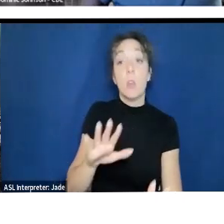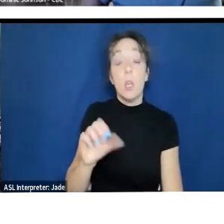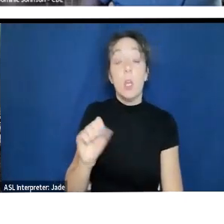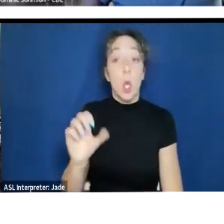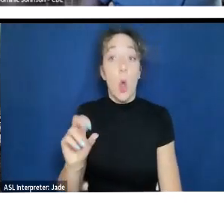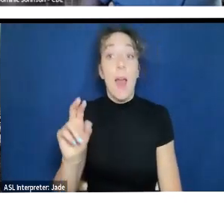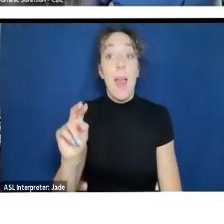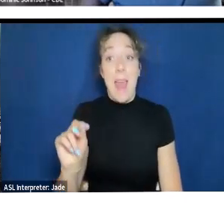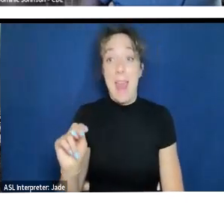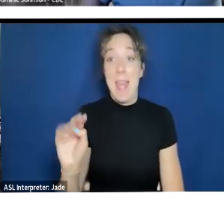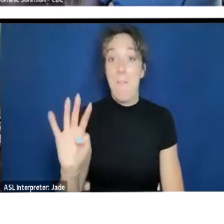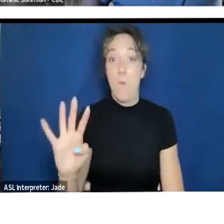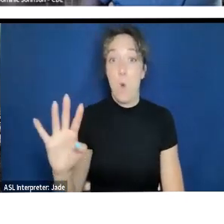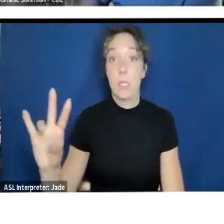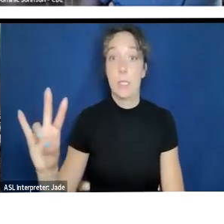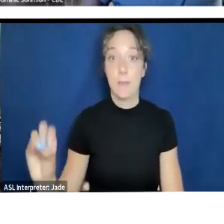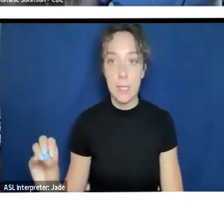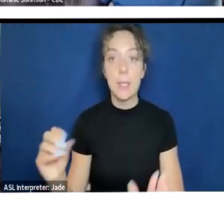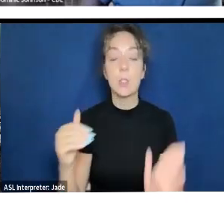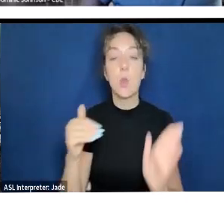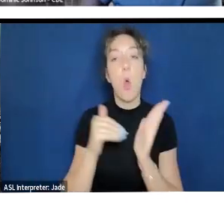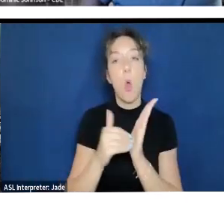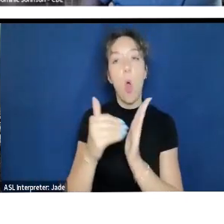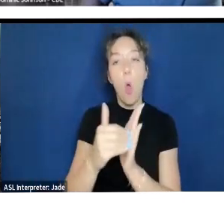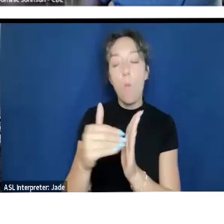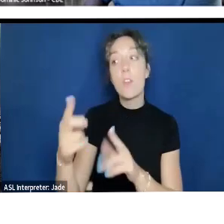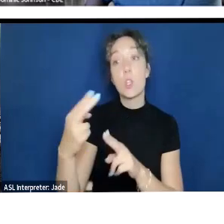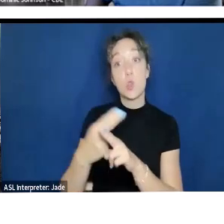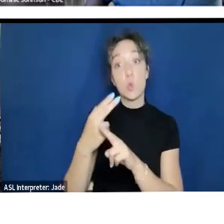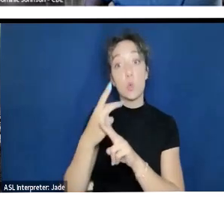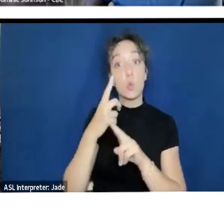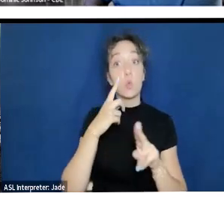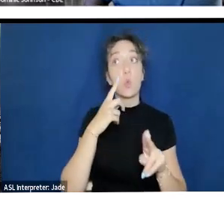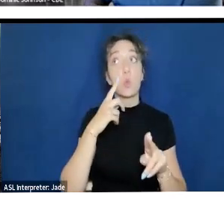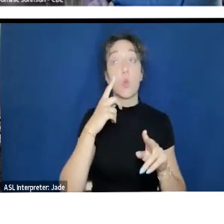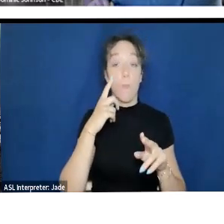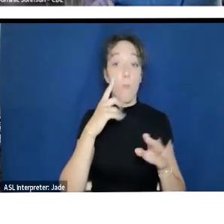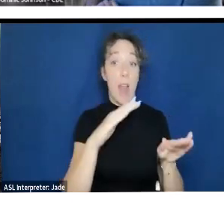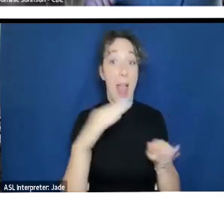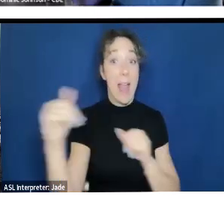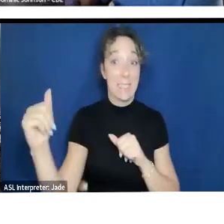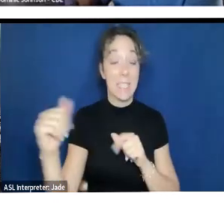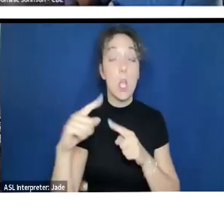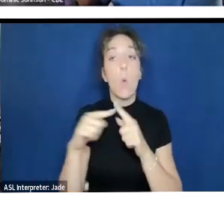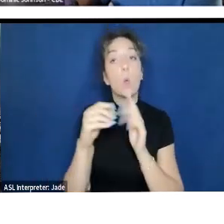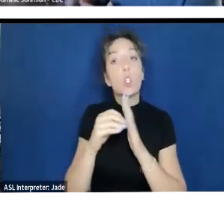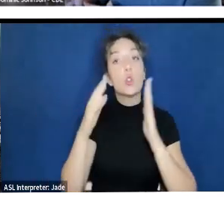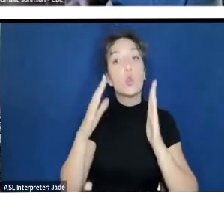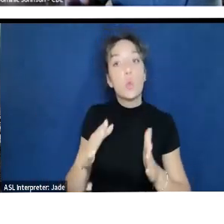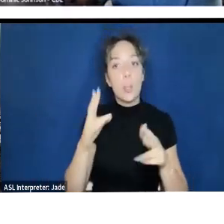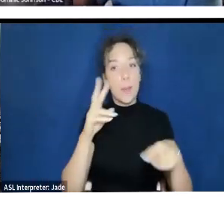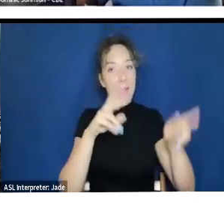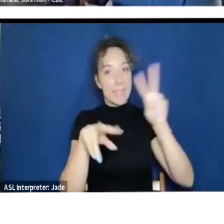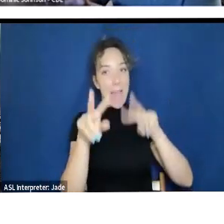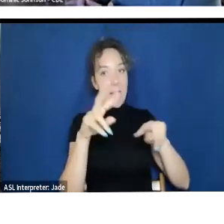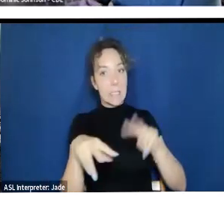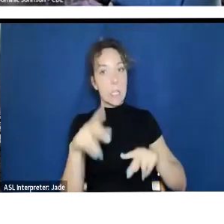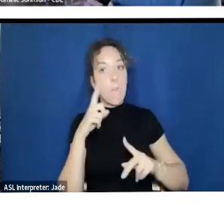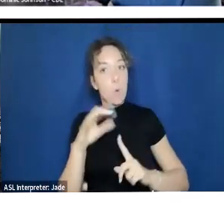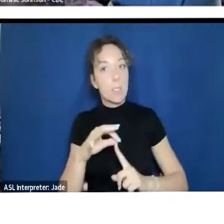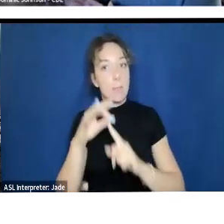N470s are often used to exit when students are being assessed for